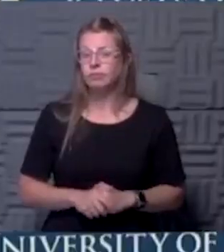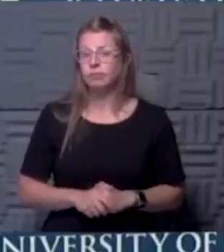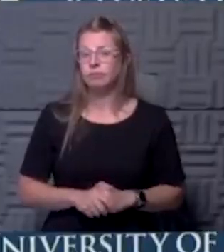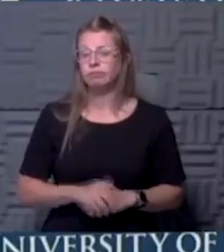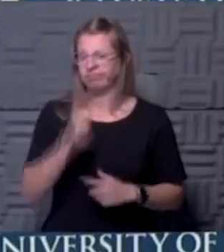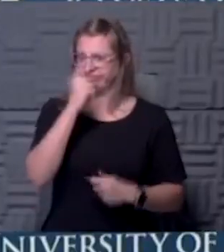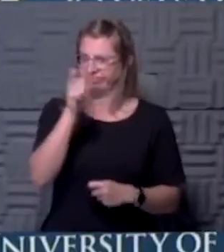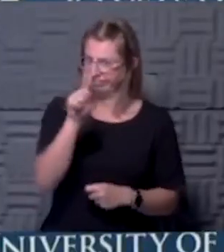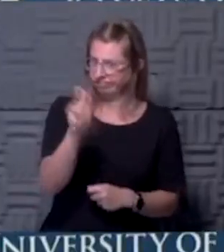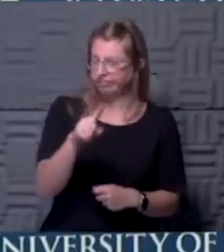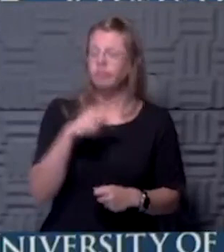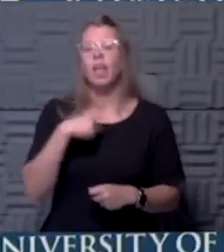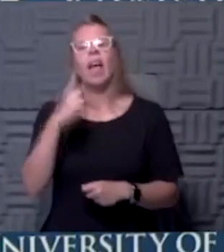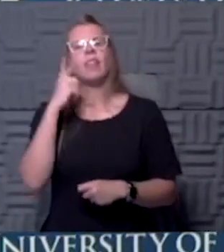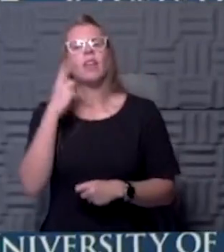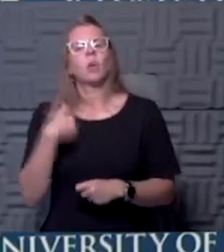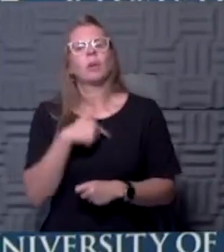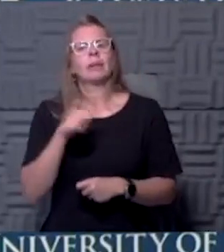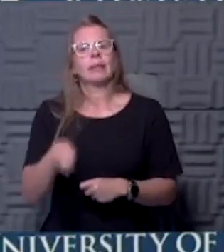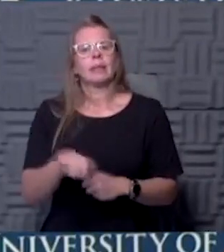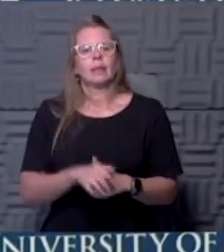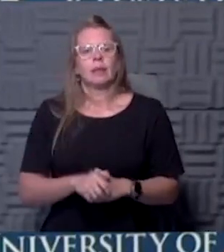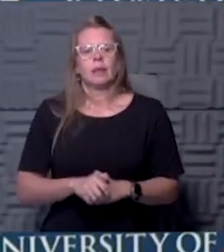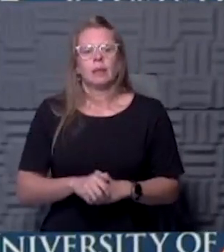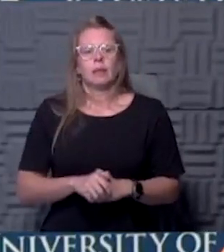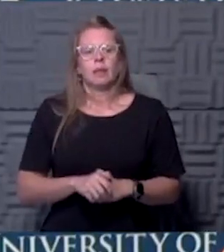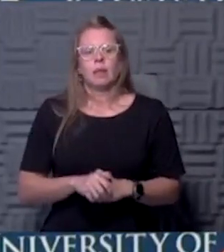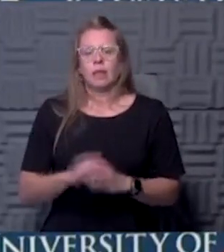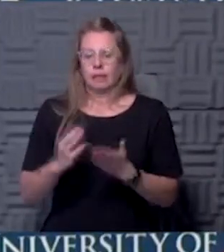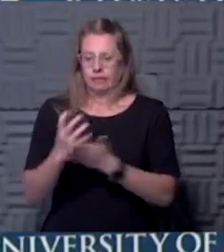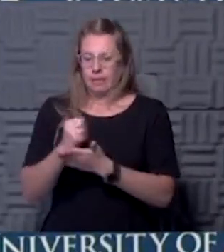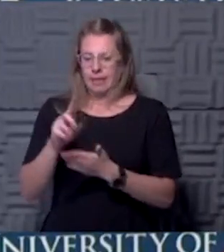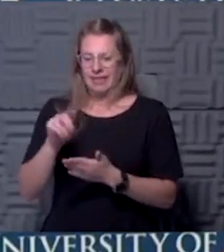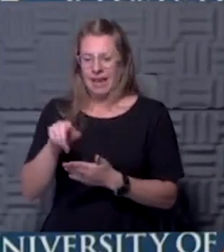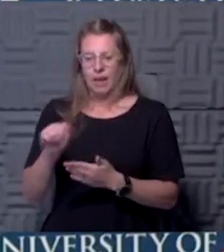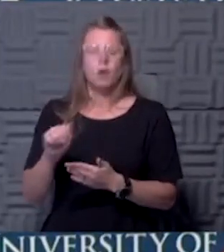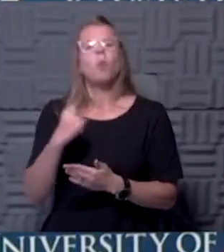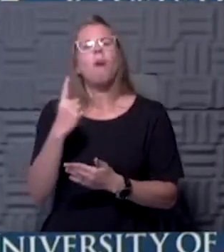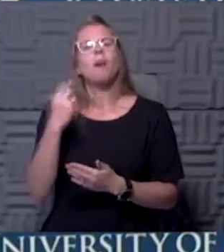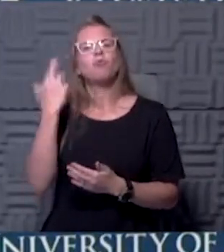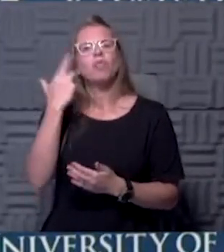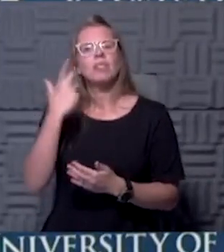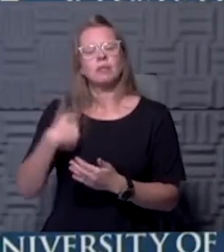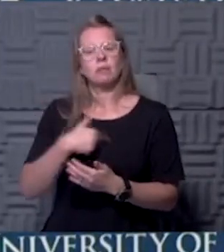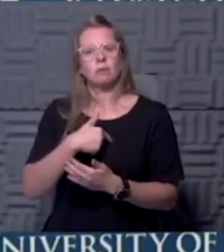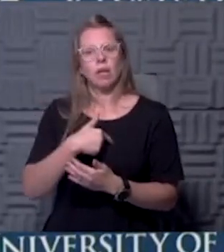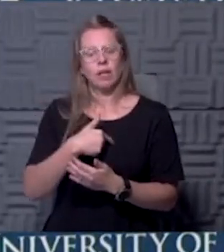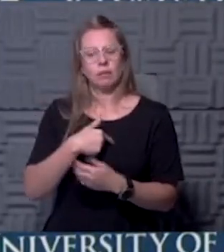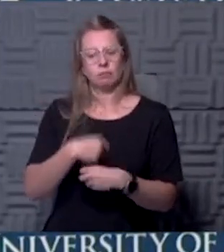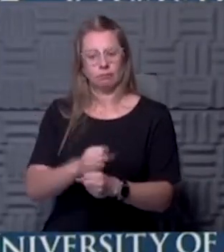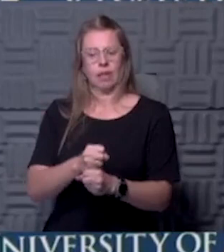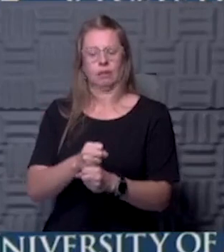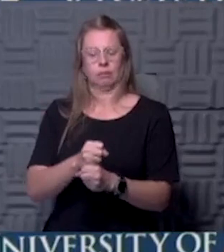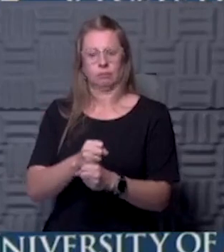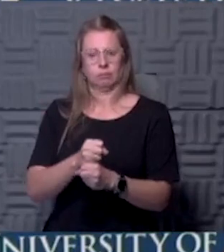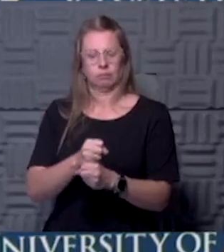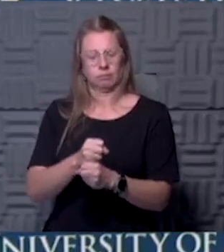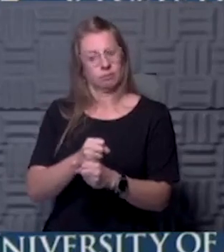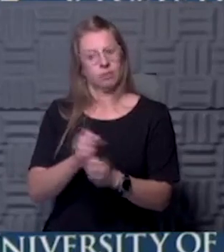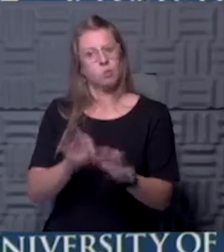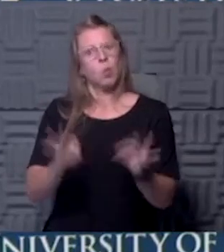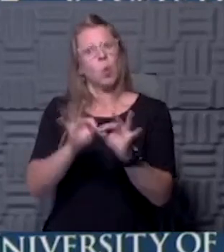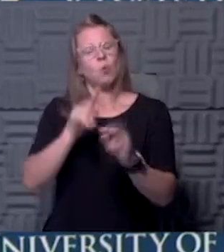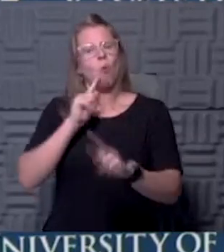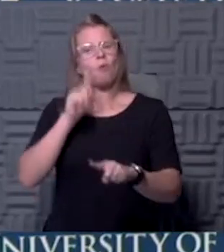Interesting question. I think we need to get those data. And one of the reasons we made this big order for sports, in